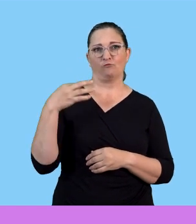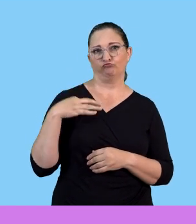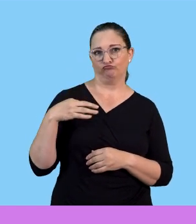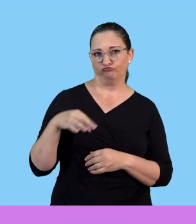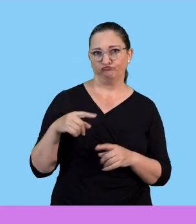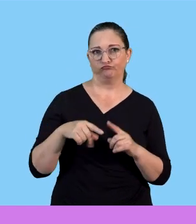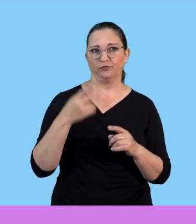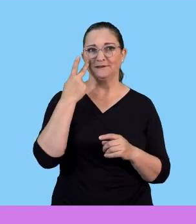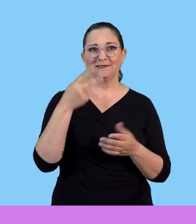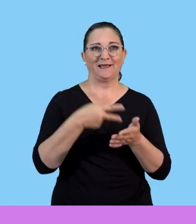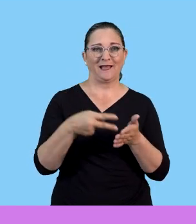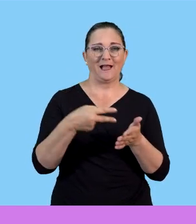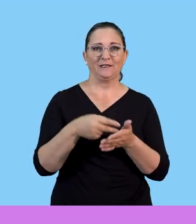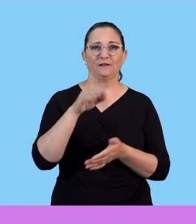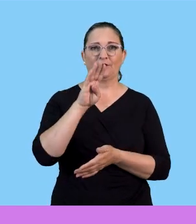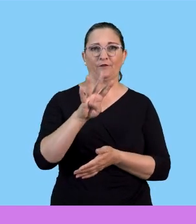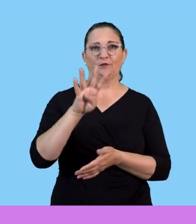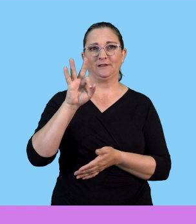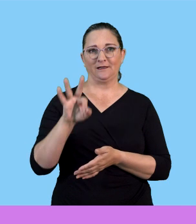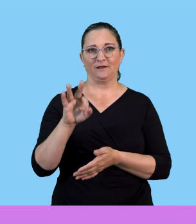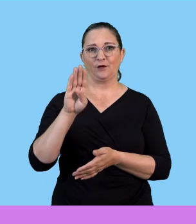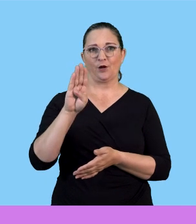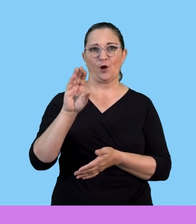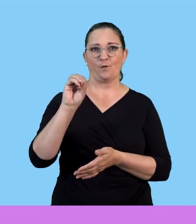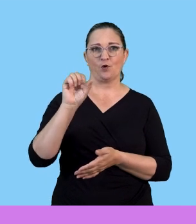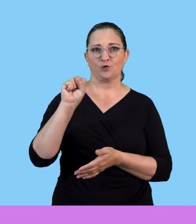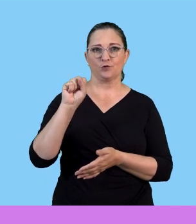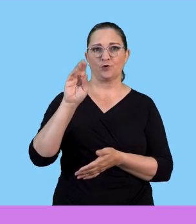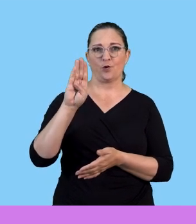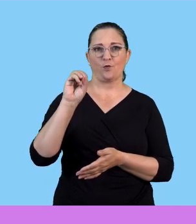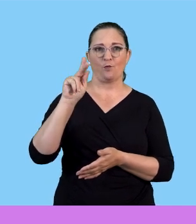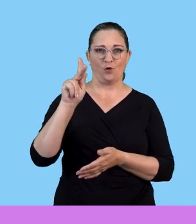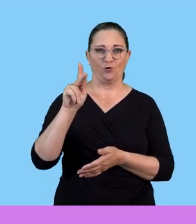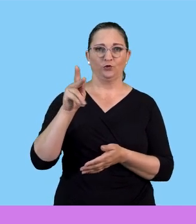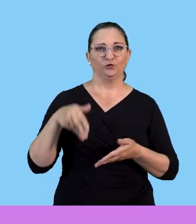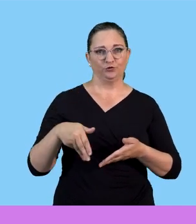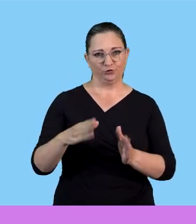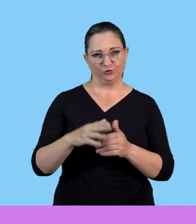Municipality, and the address is 43 Bosborg Street.